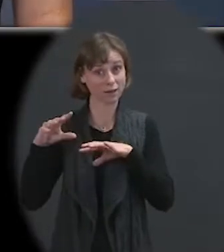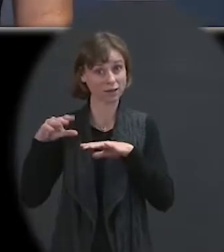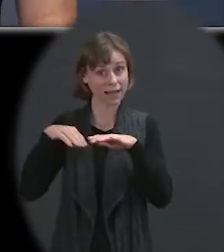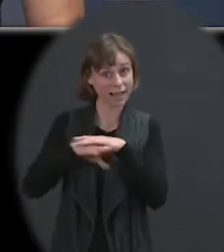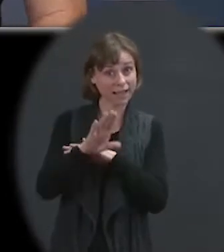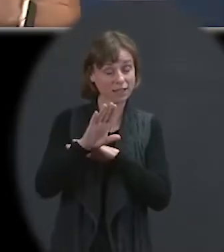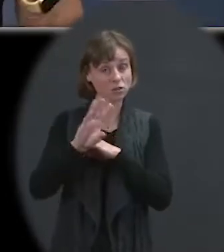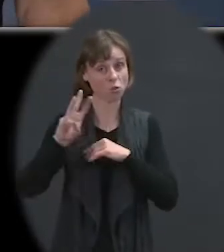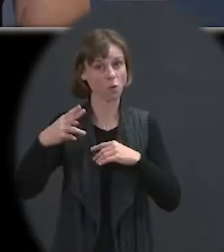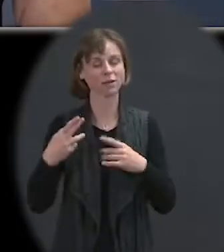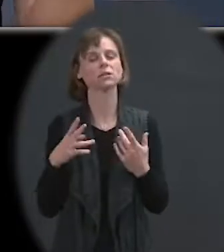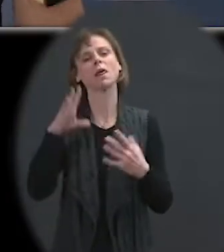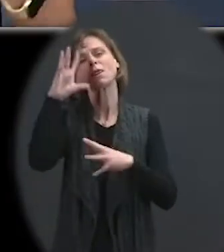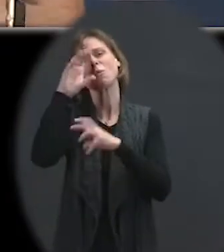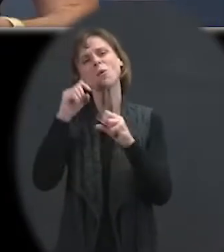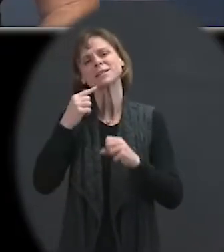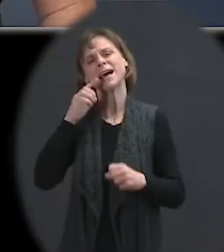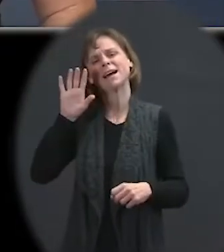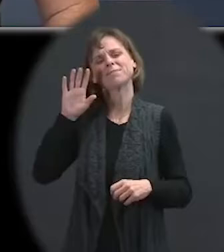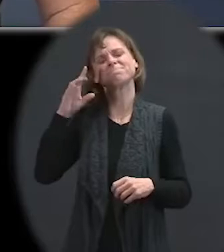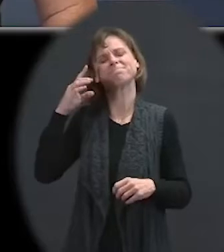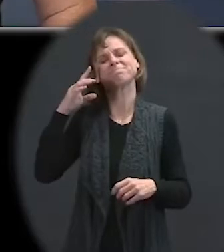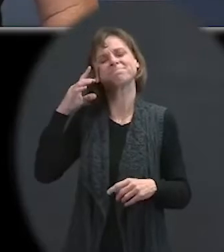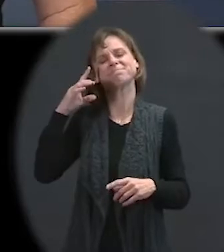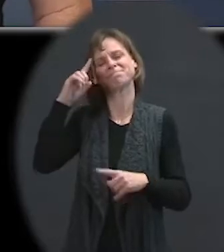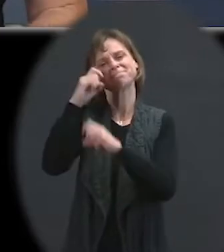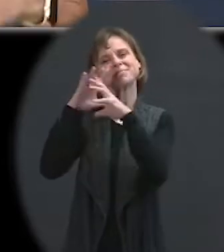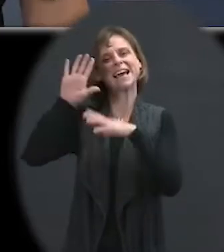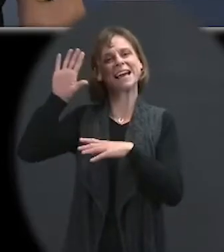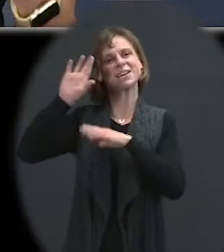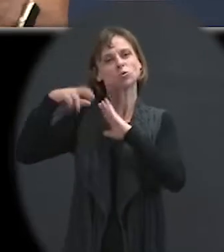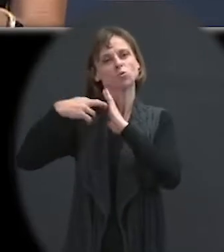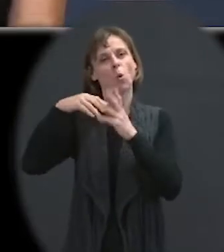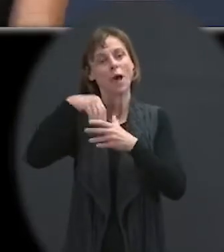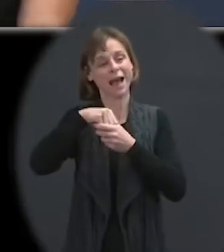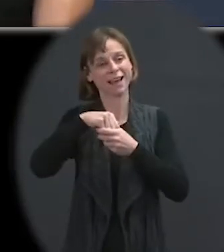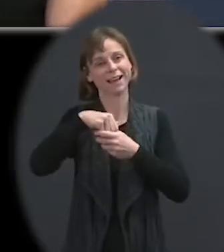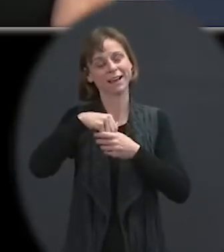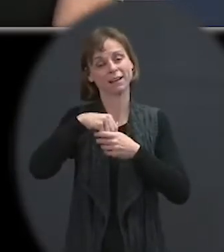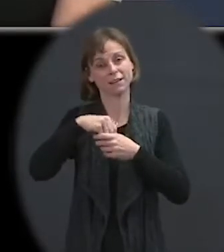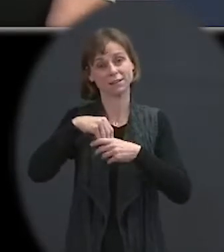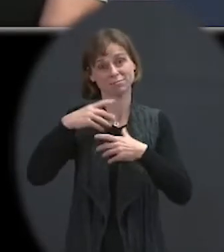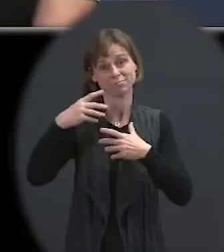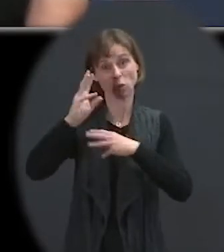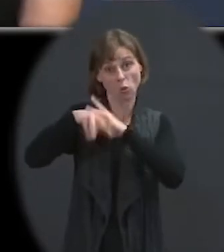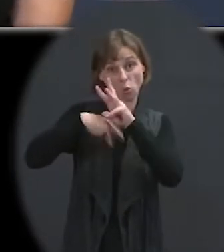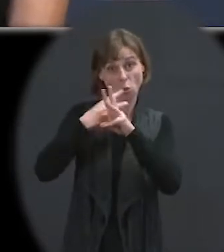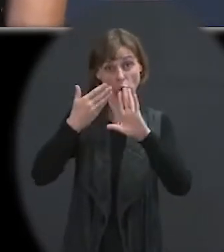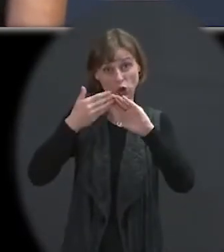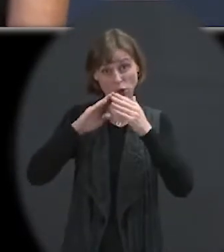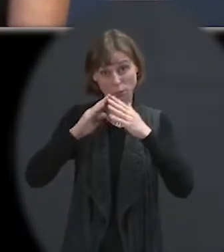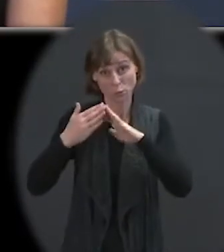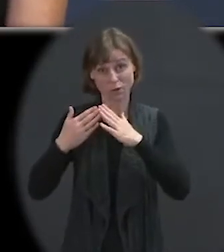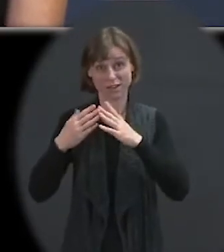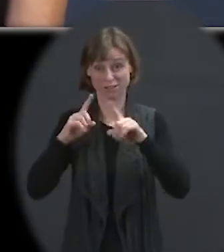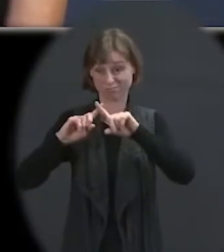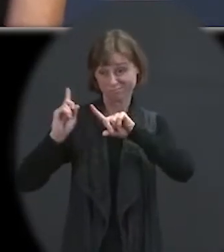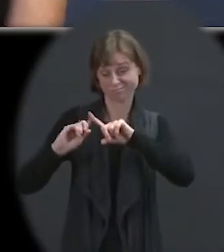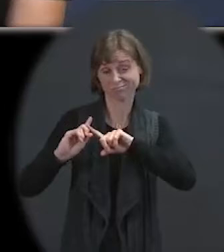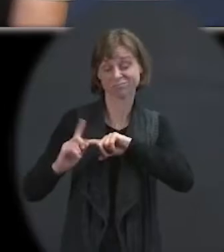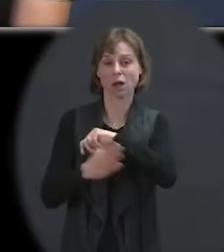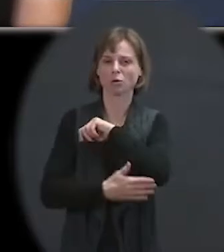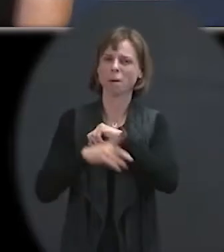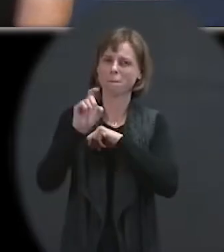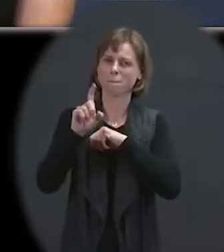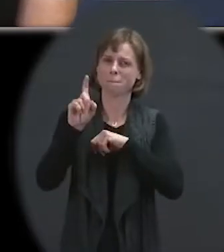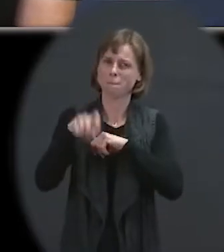views his role as in the global community as one who needs to rebuild relationships, rebuild trust